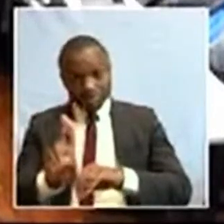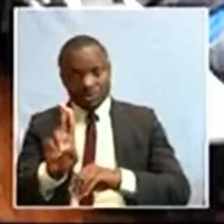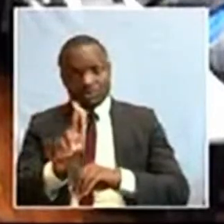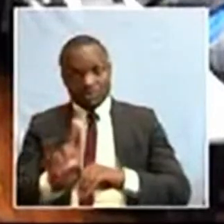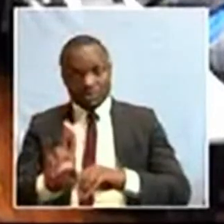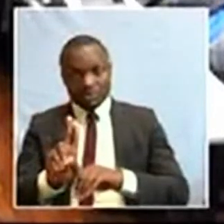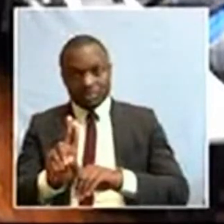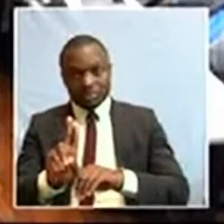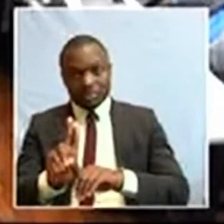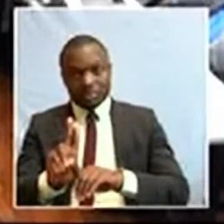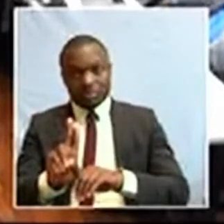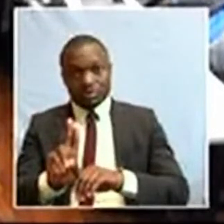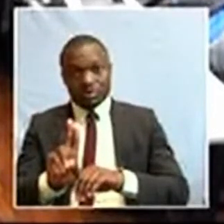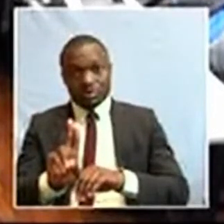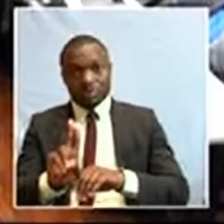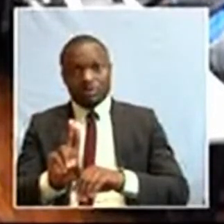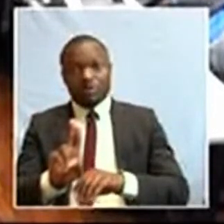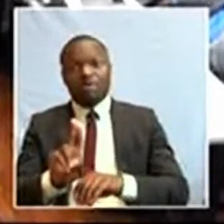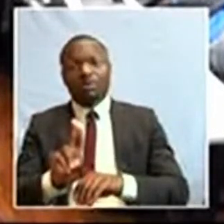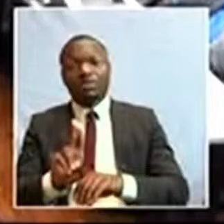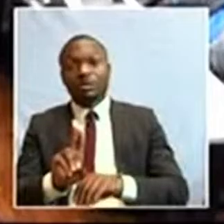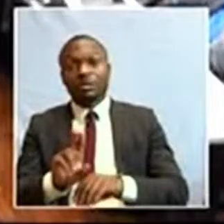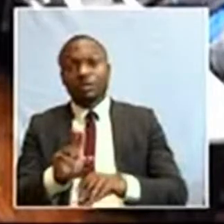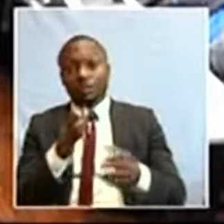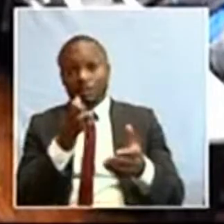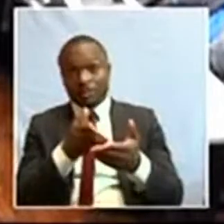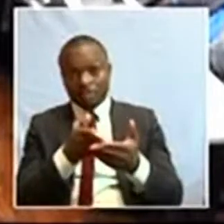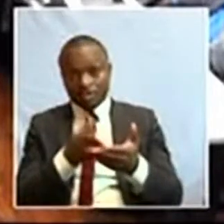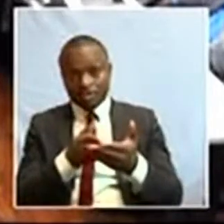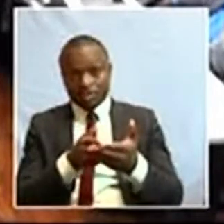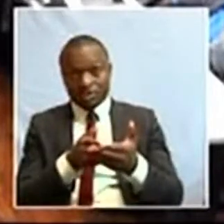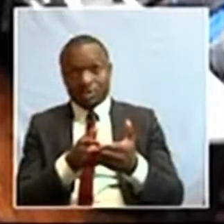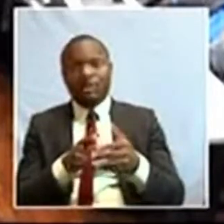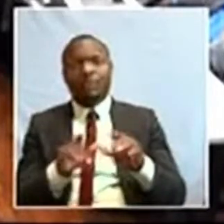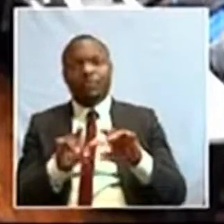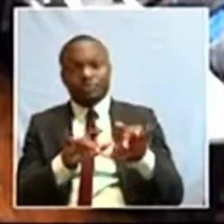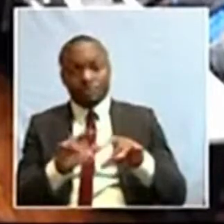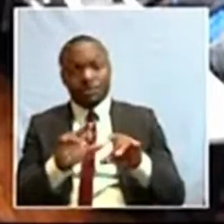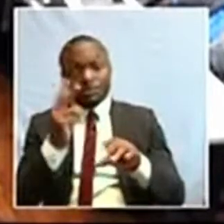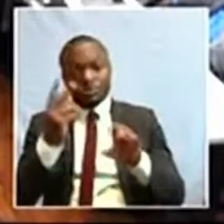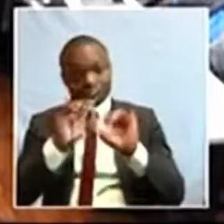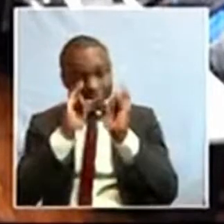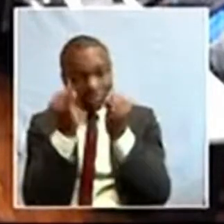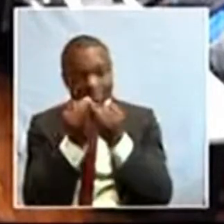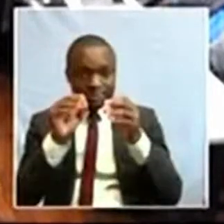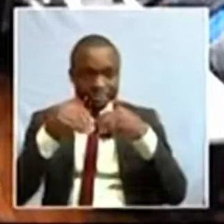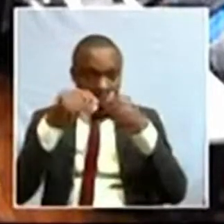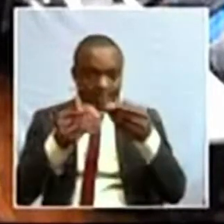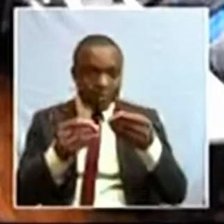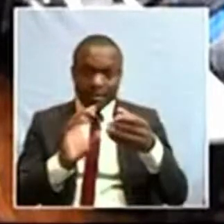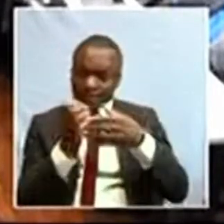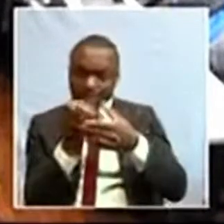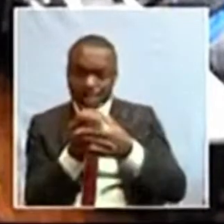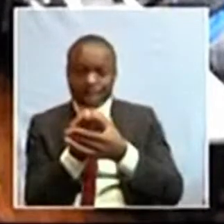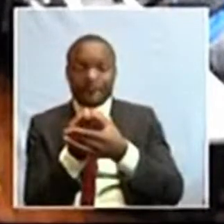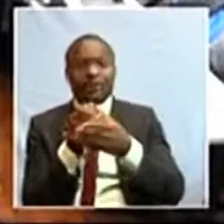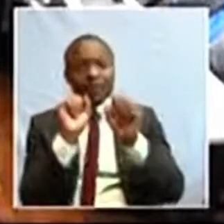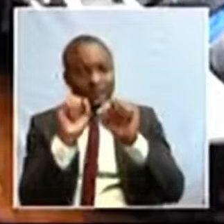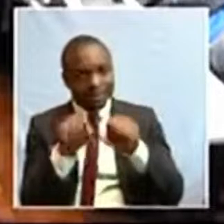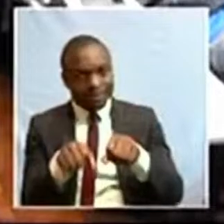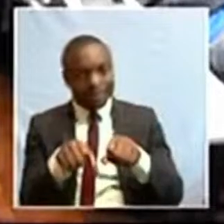two institutions are offering. Engage them so that you clear the principle so that they